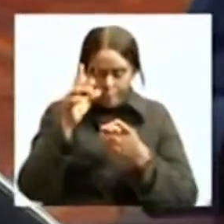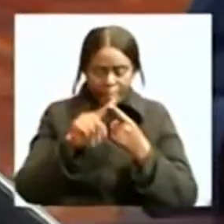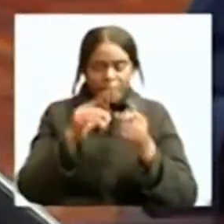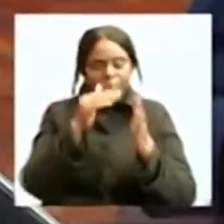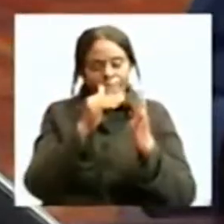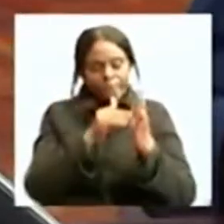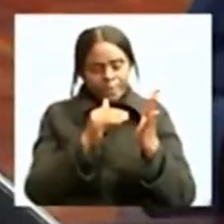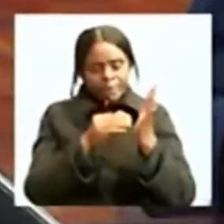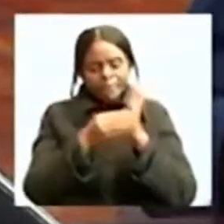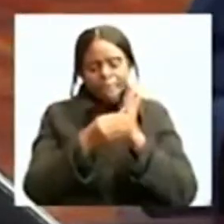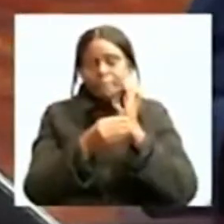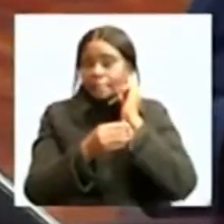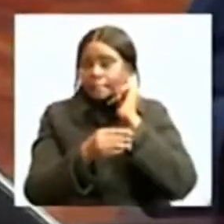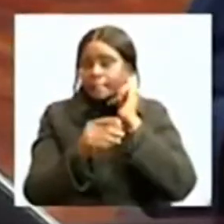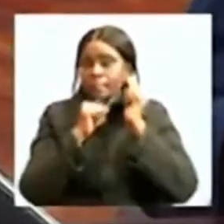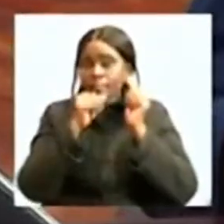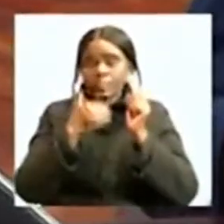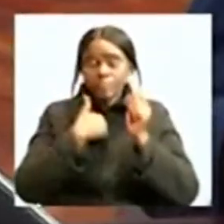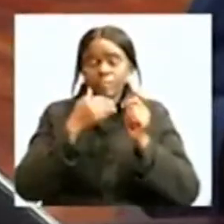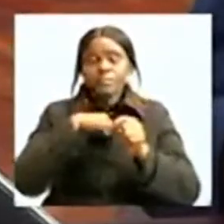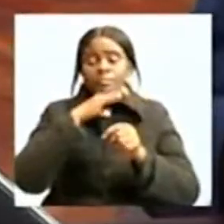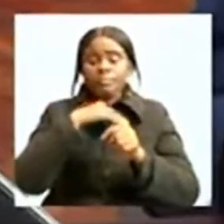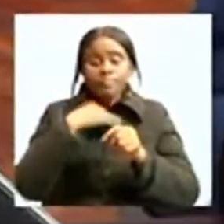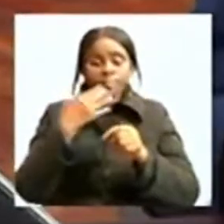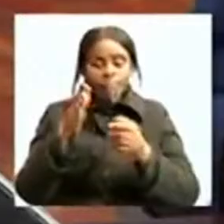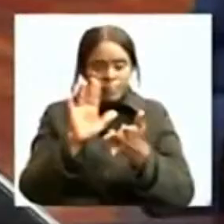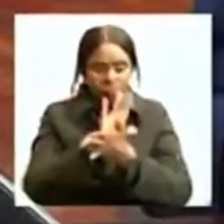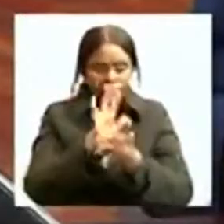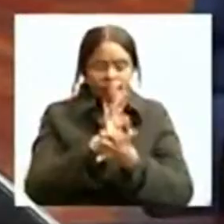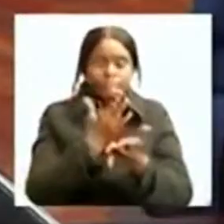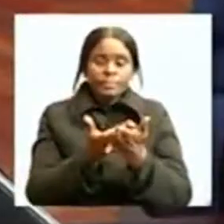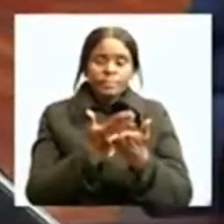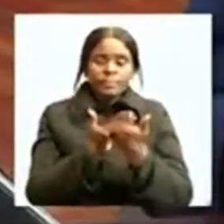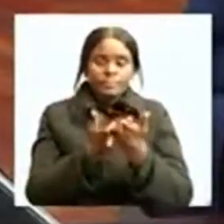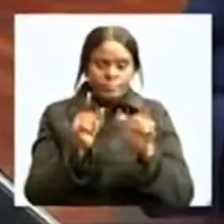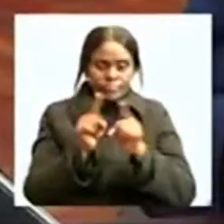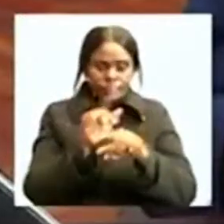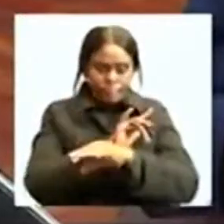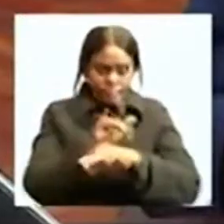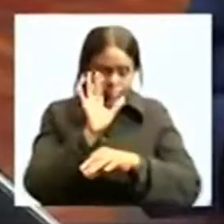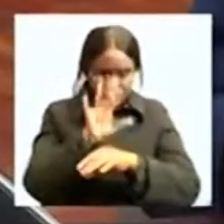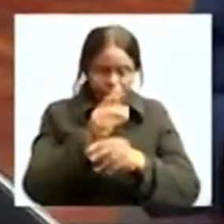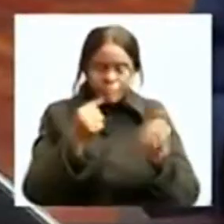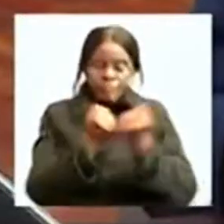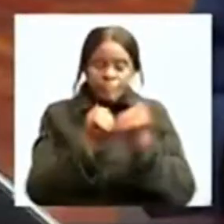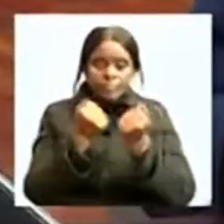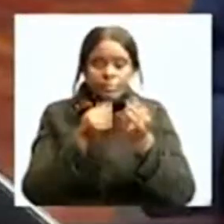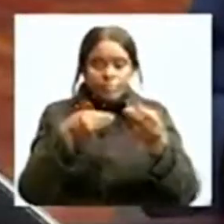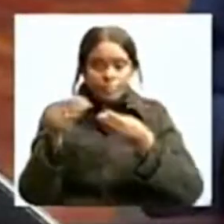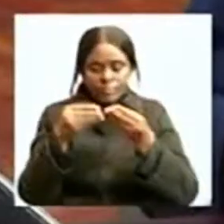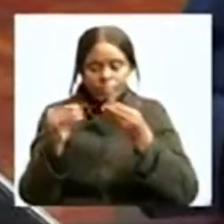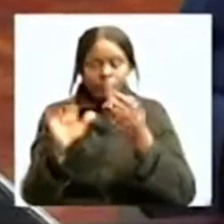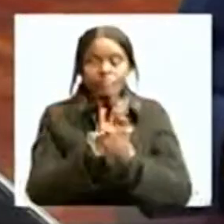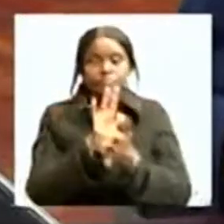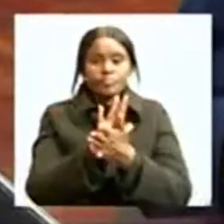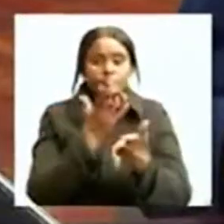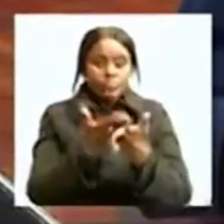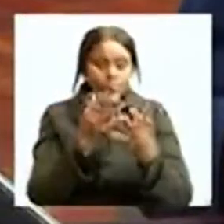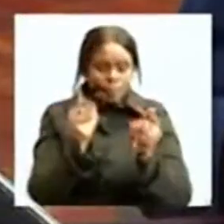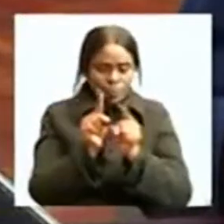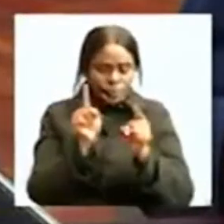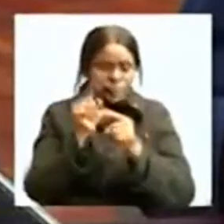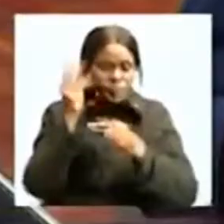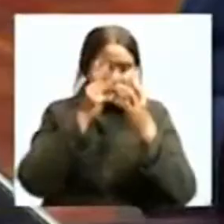guidelines. Inadequate documentation. The absence of supporting expenditure documents